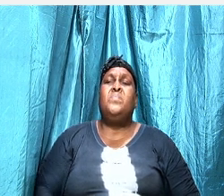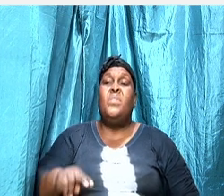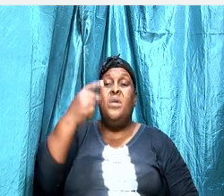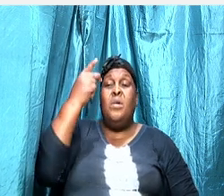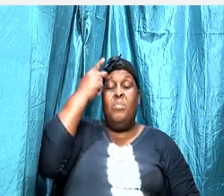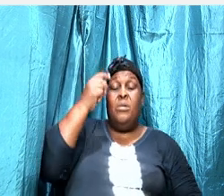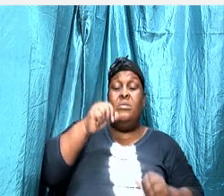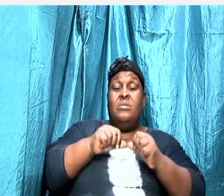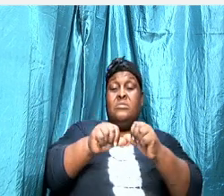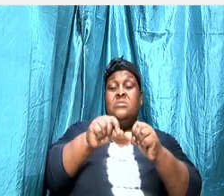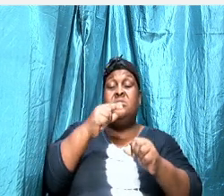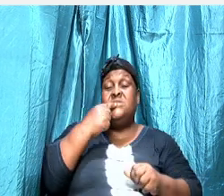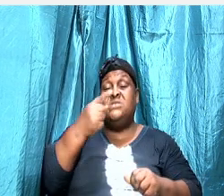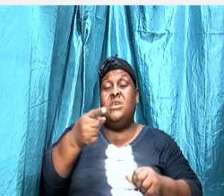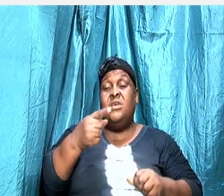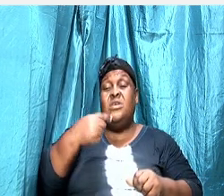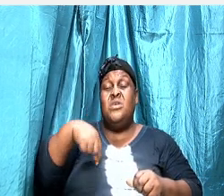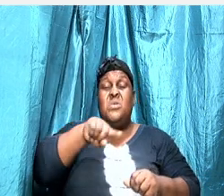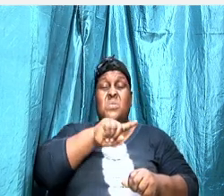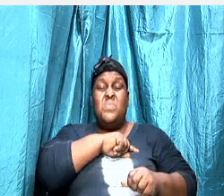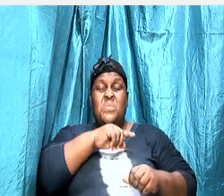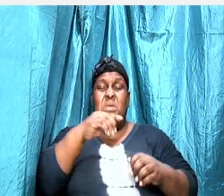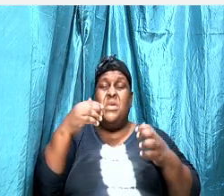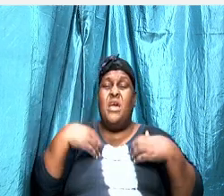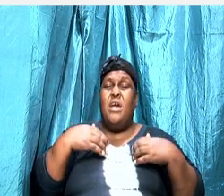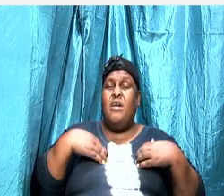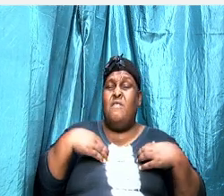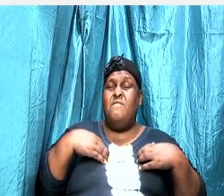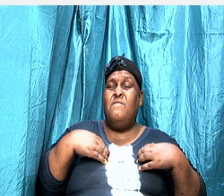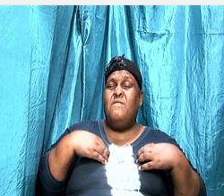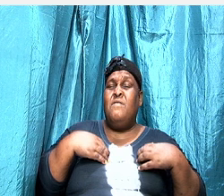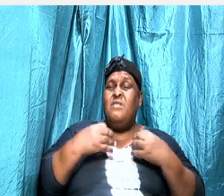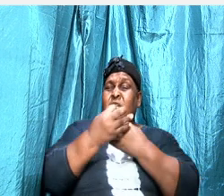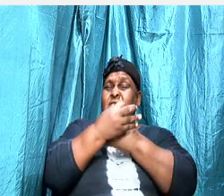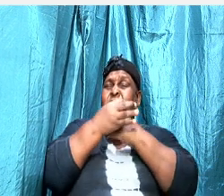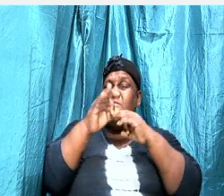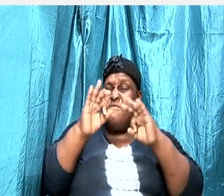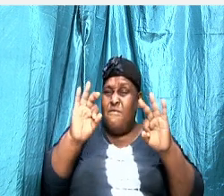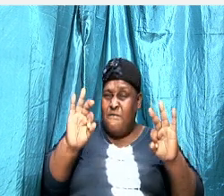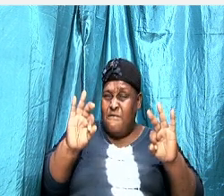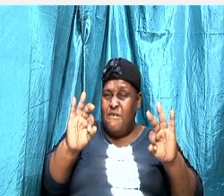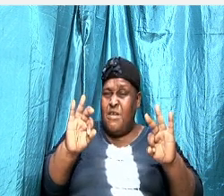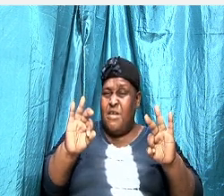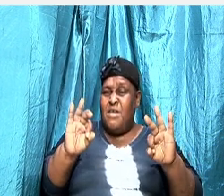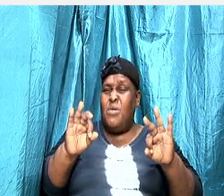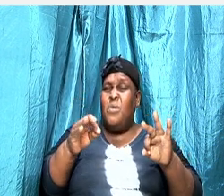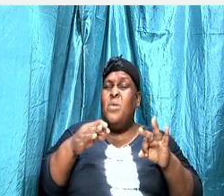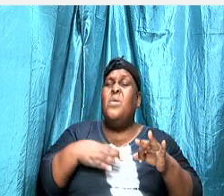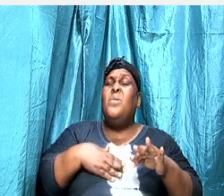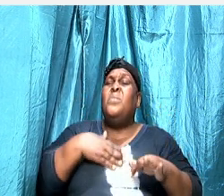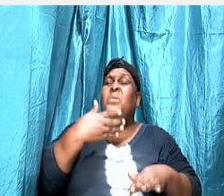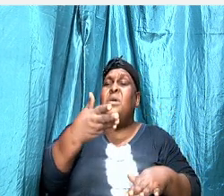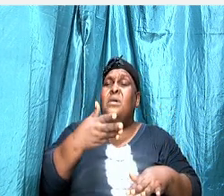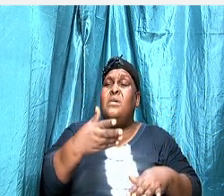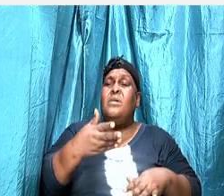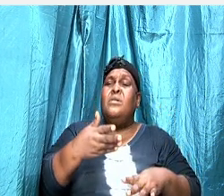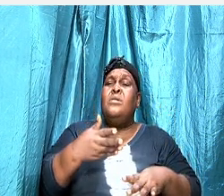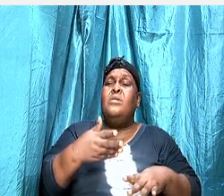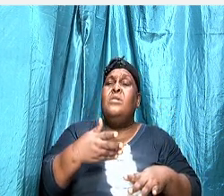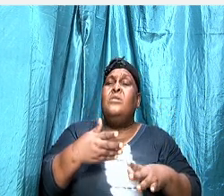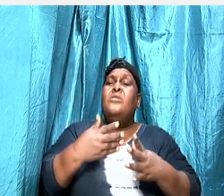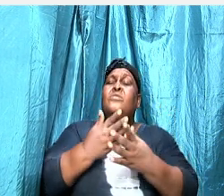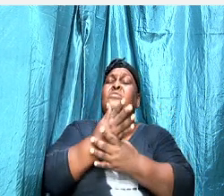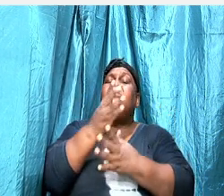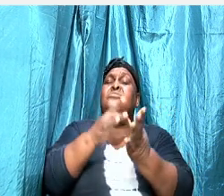God's grace through Jesus Christ. So access to God's grace is provided through